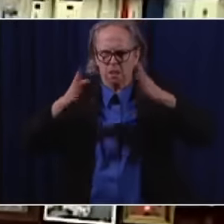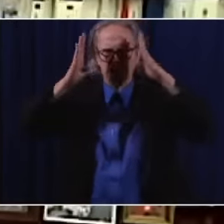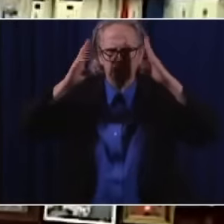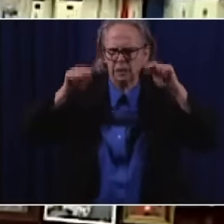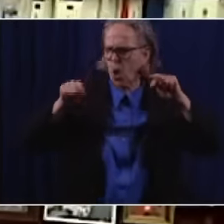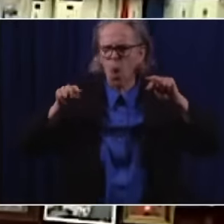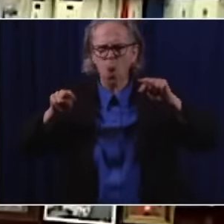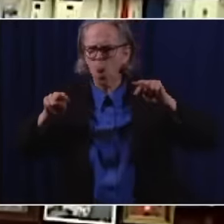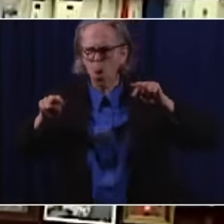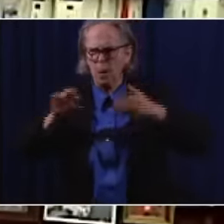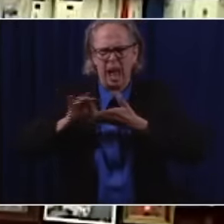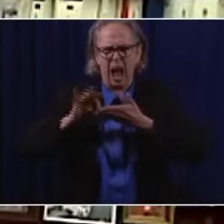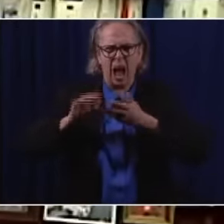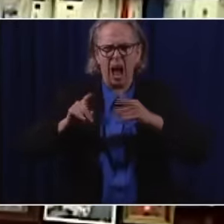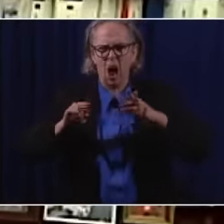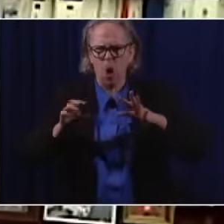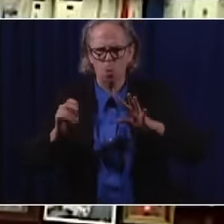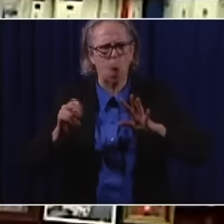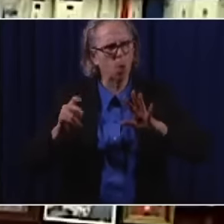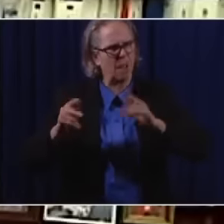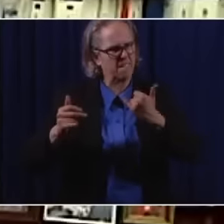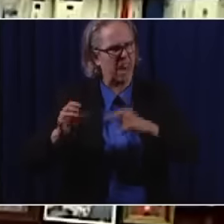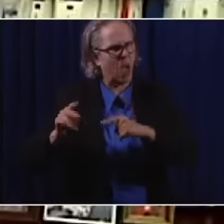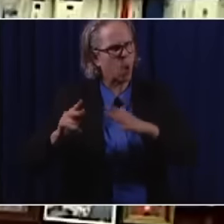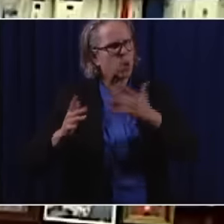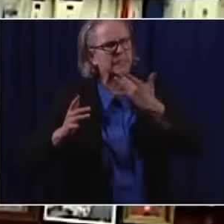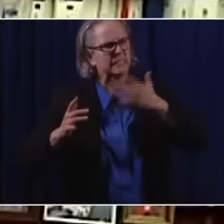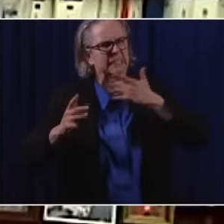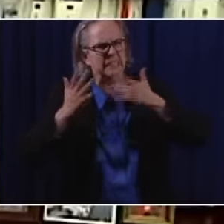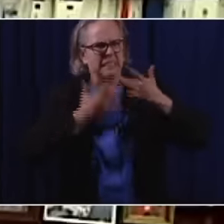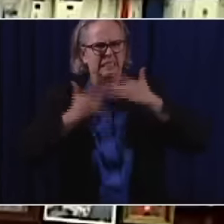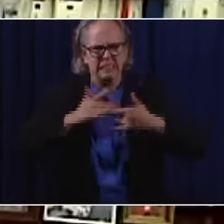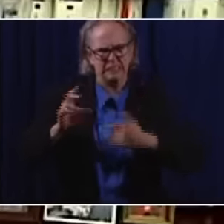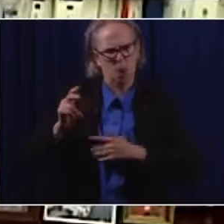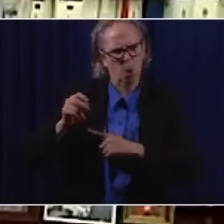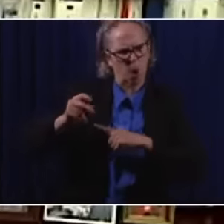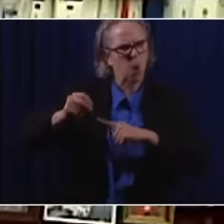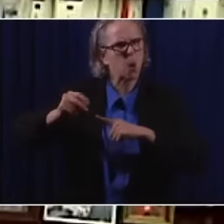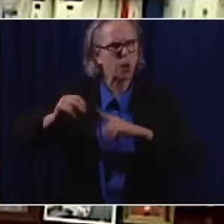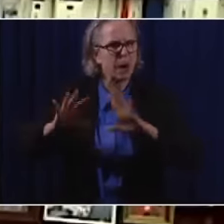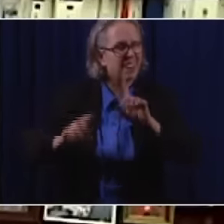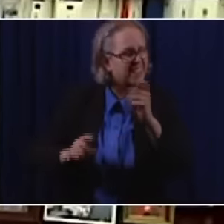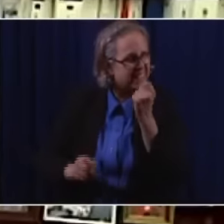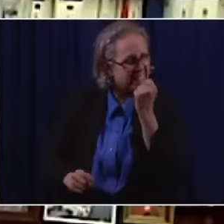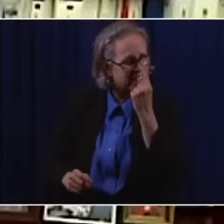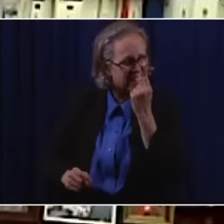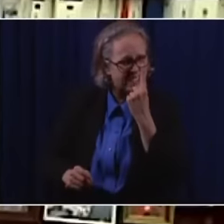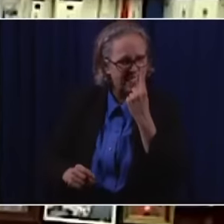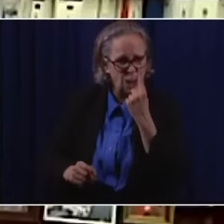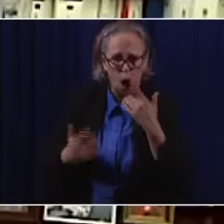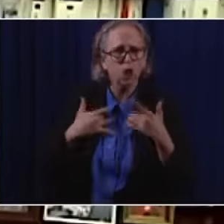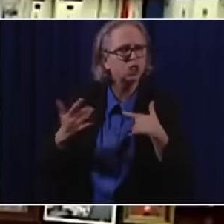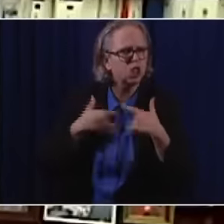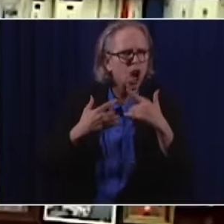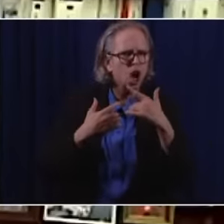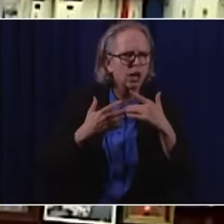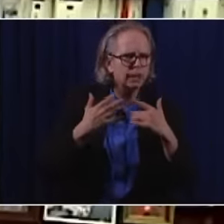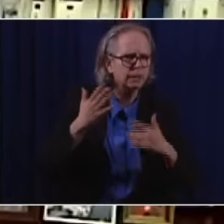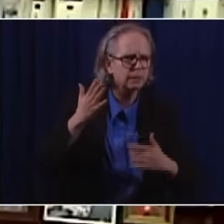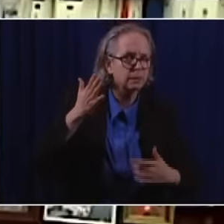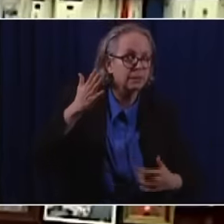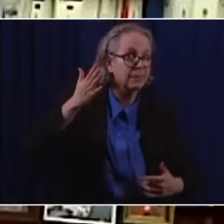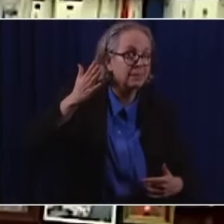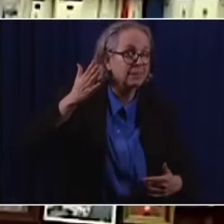okay. The concern I think that we have is we're not seeing the number of cases peak. We're not seeing the